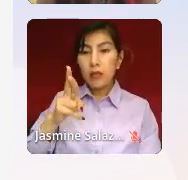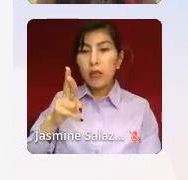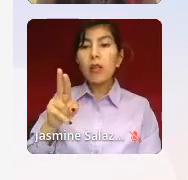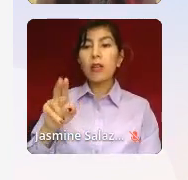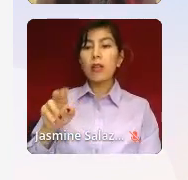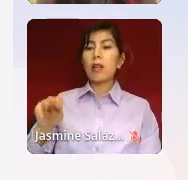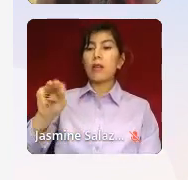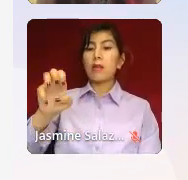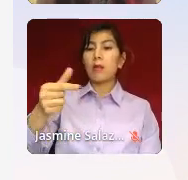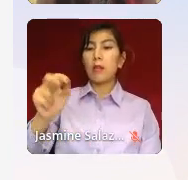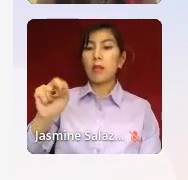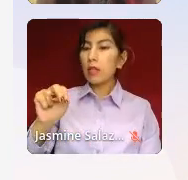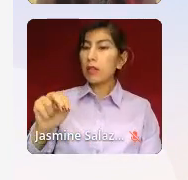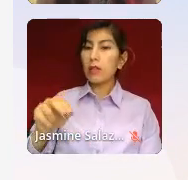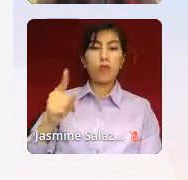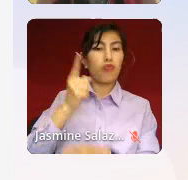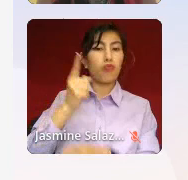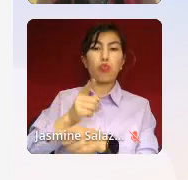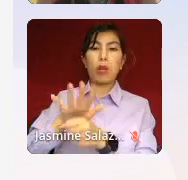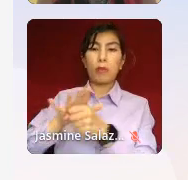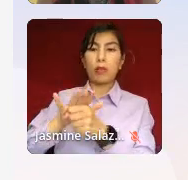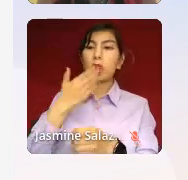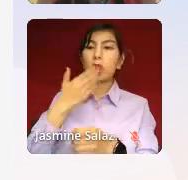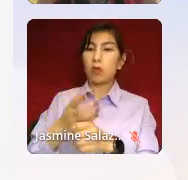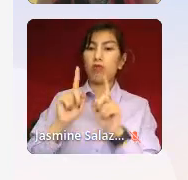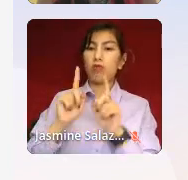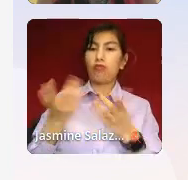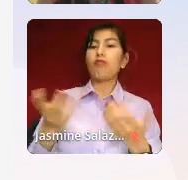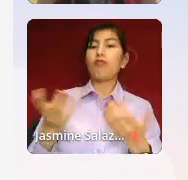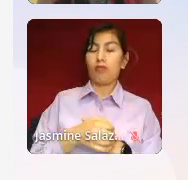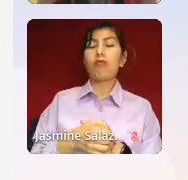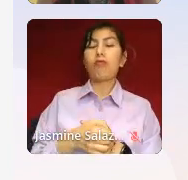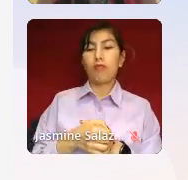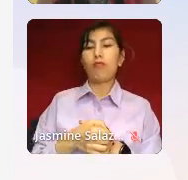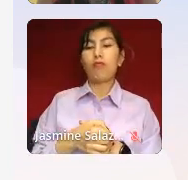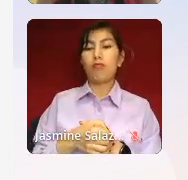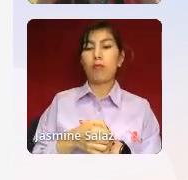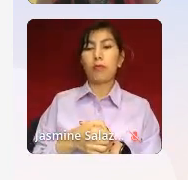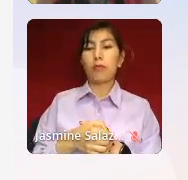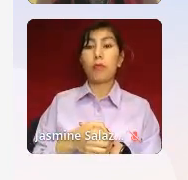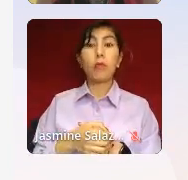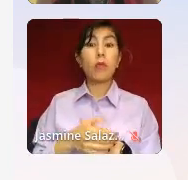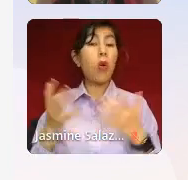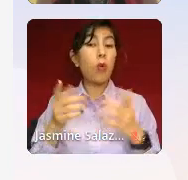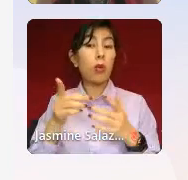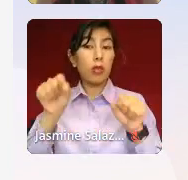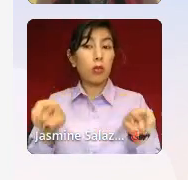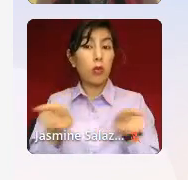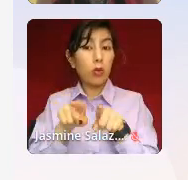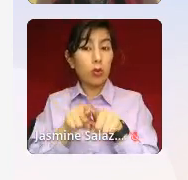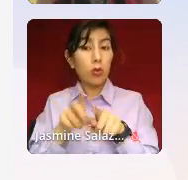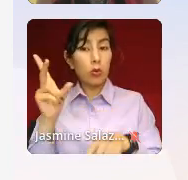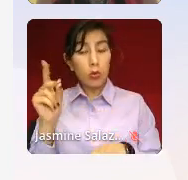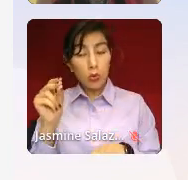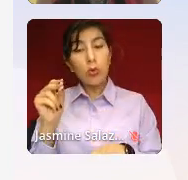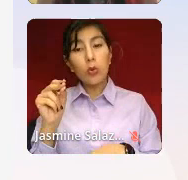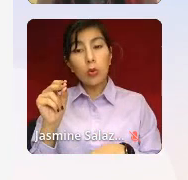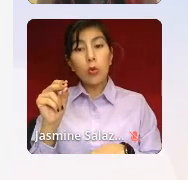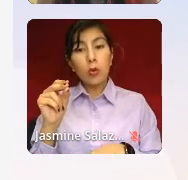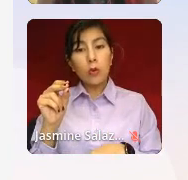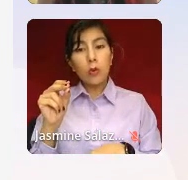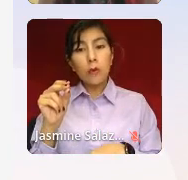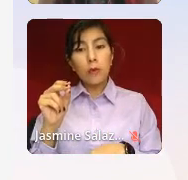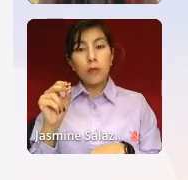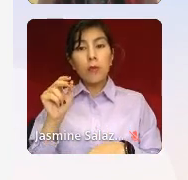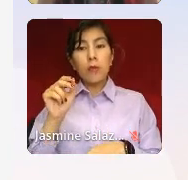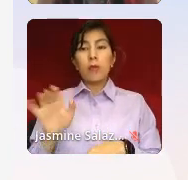place. Great, good stuff. All righty. So what you can also do is you can